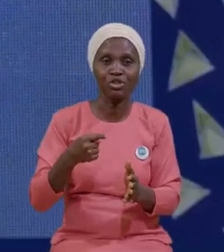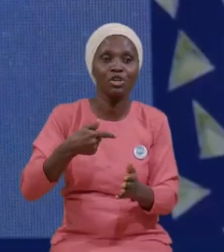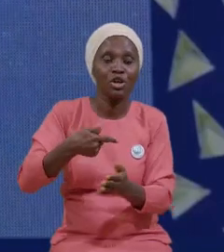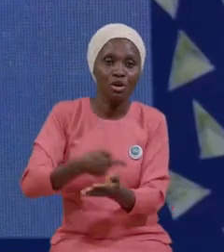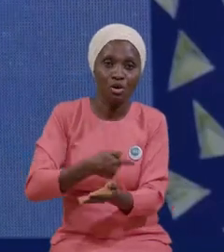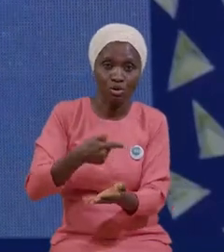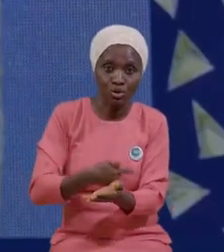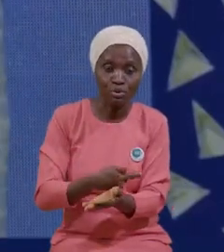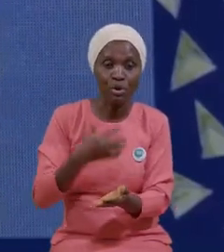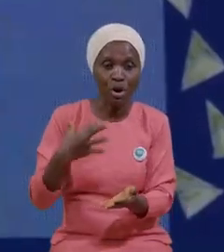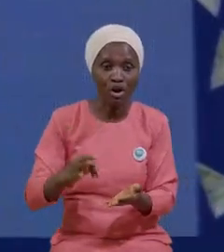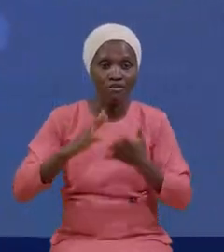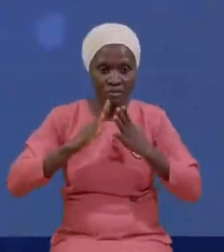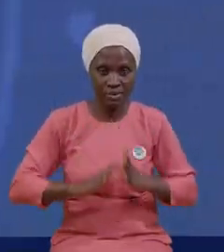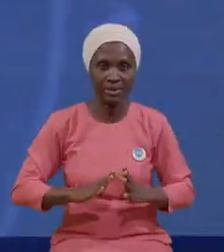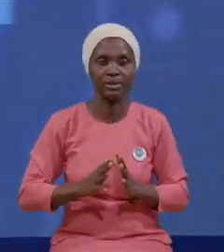of peace.